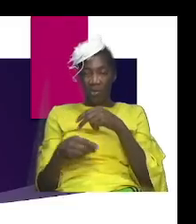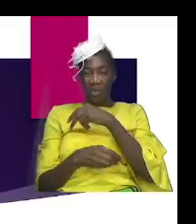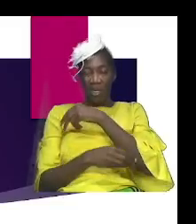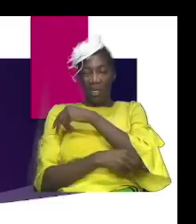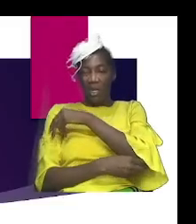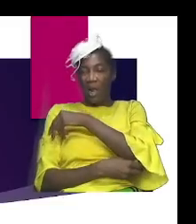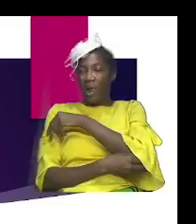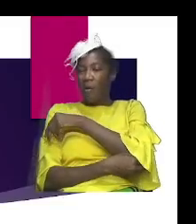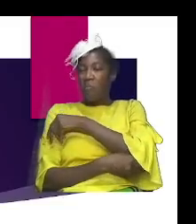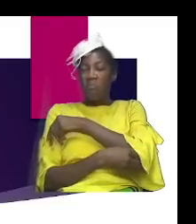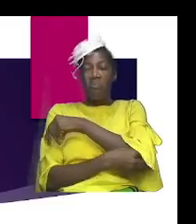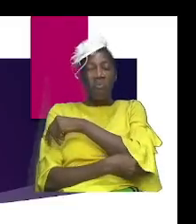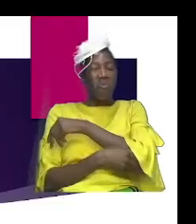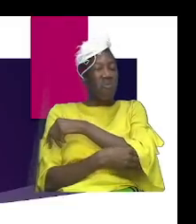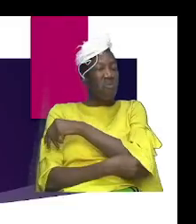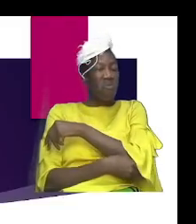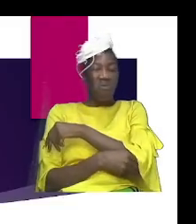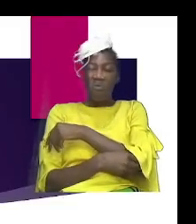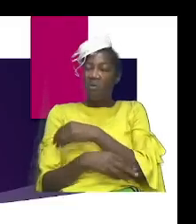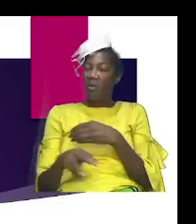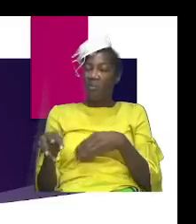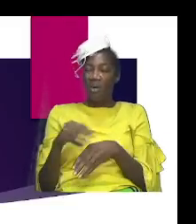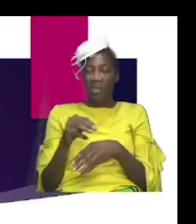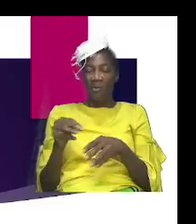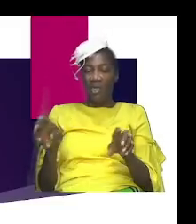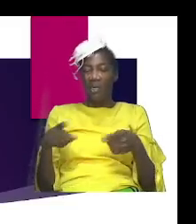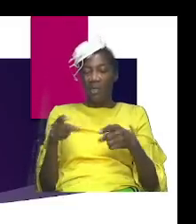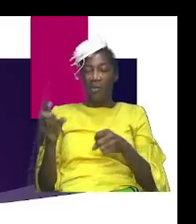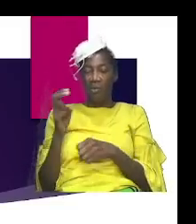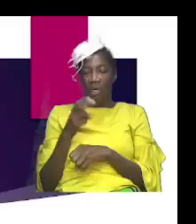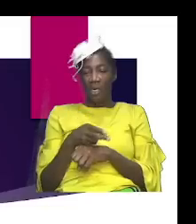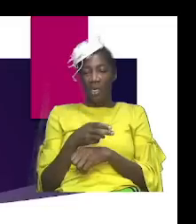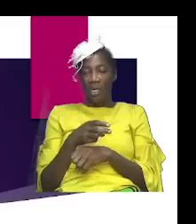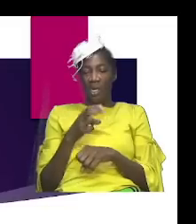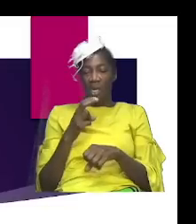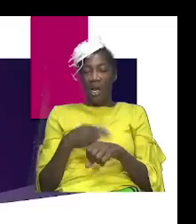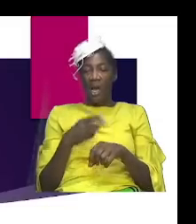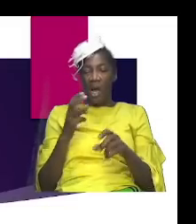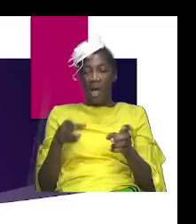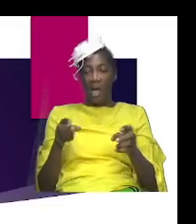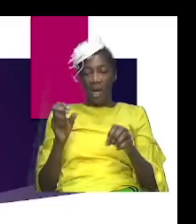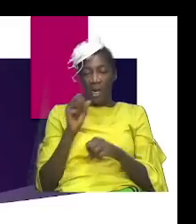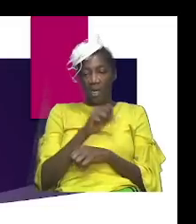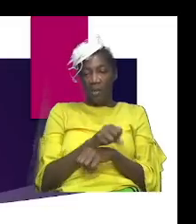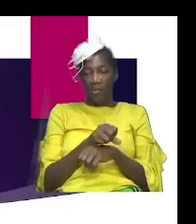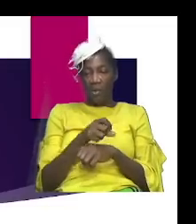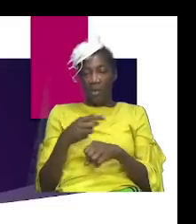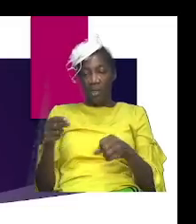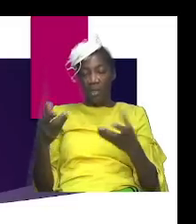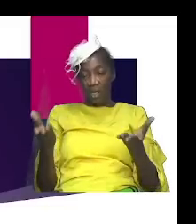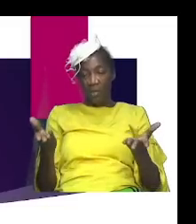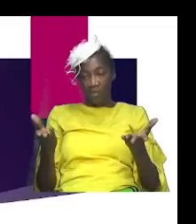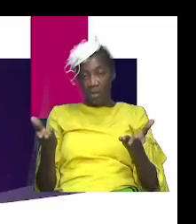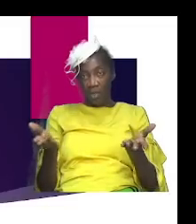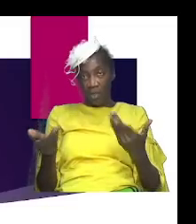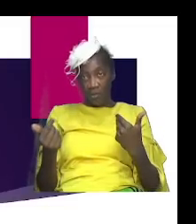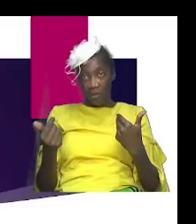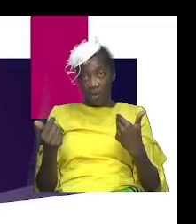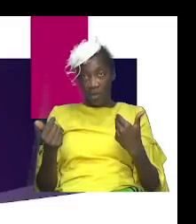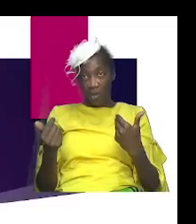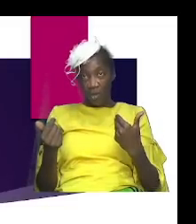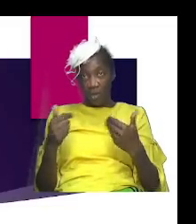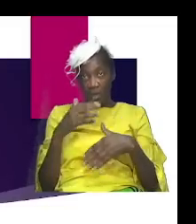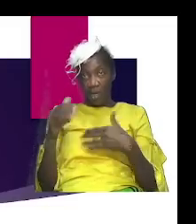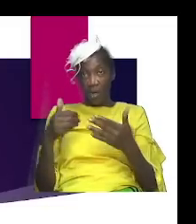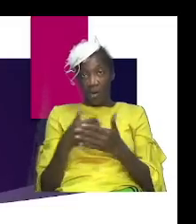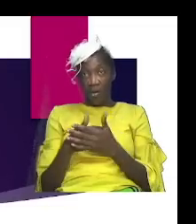They might be doing hard work, but then Is that what is really required? Or all that